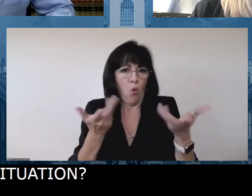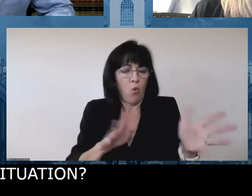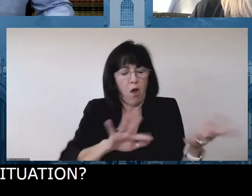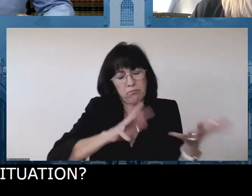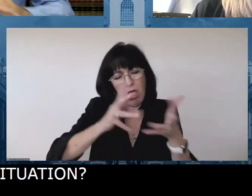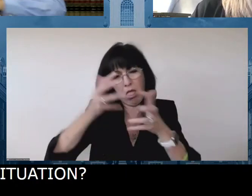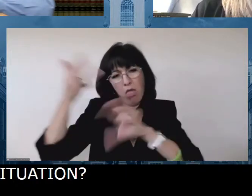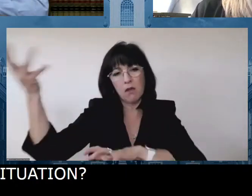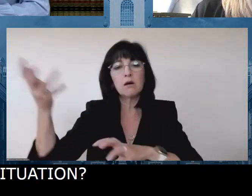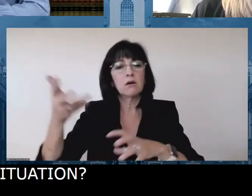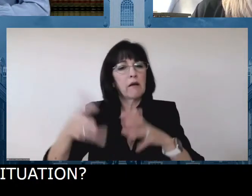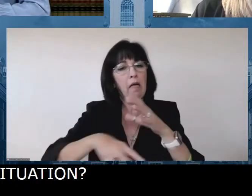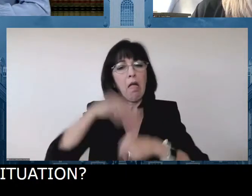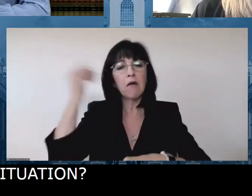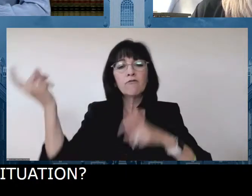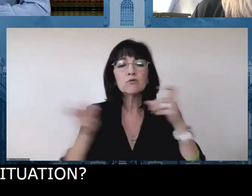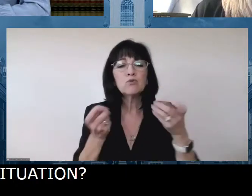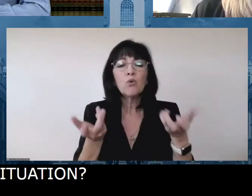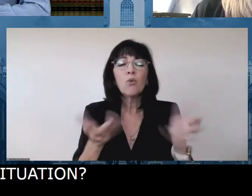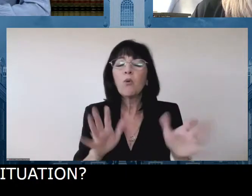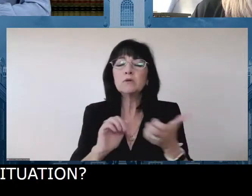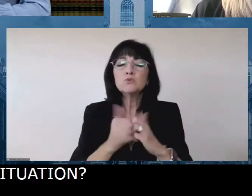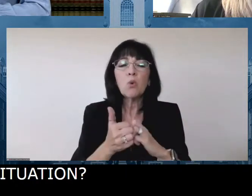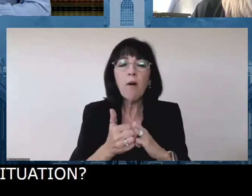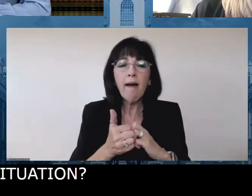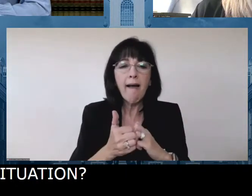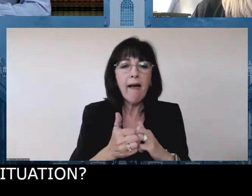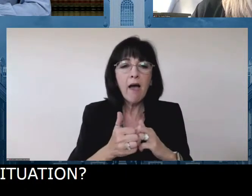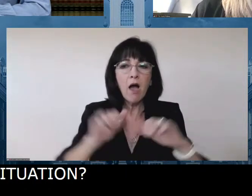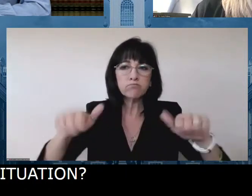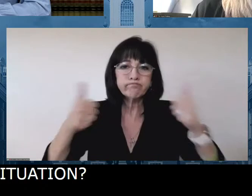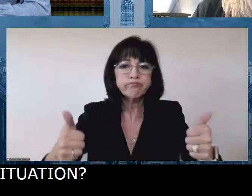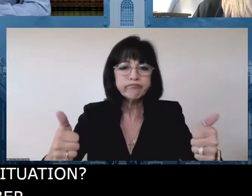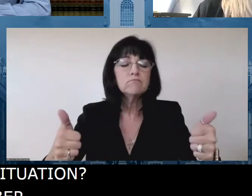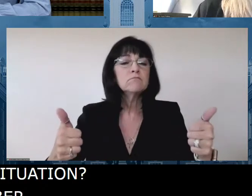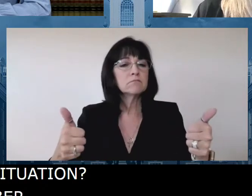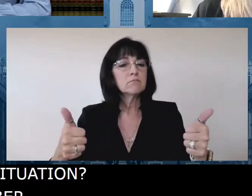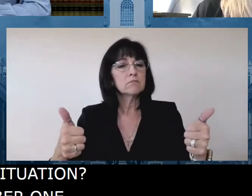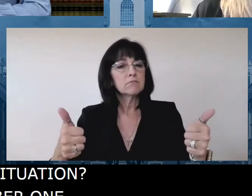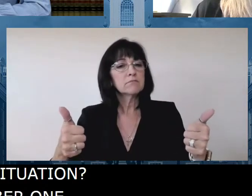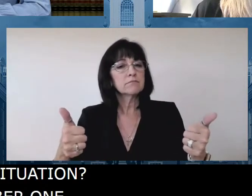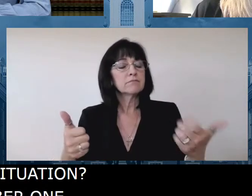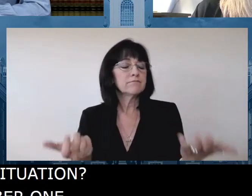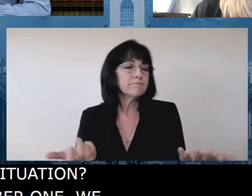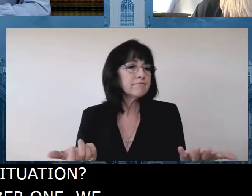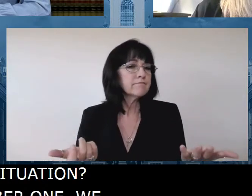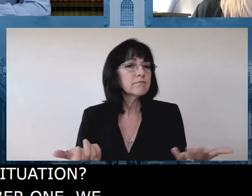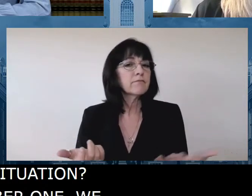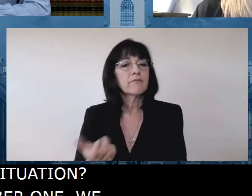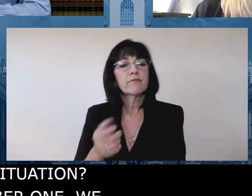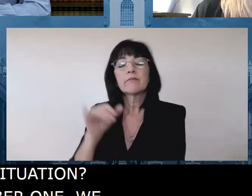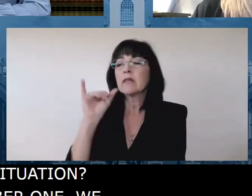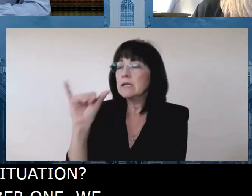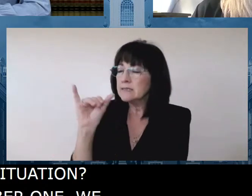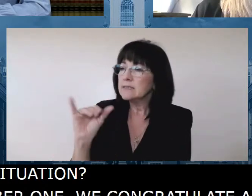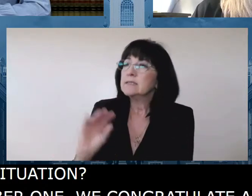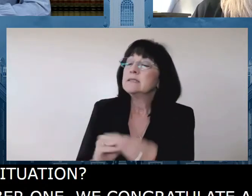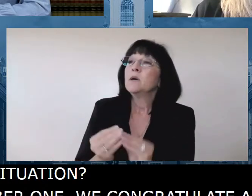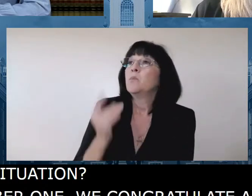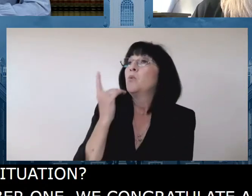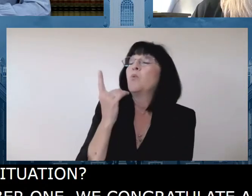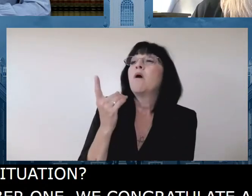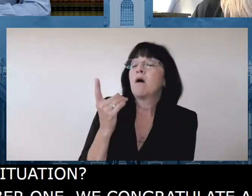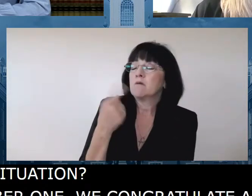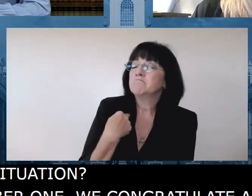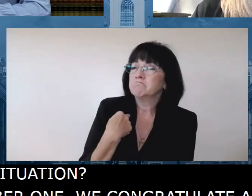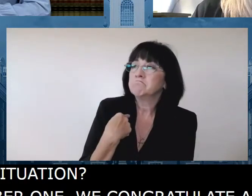Yeah, so number one, we congratulate and thank Christiana Care. They're a healthcare organization for